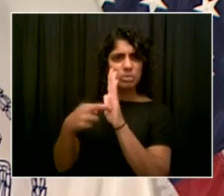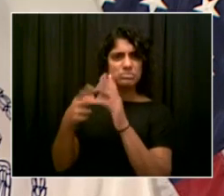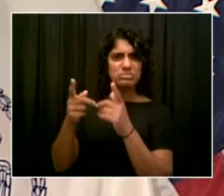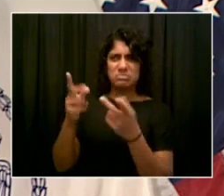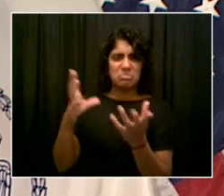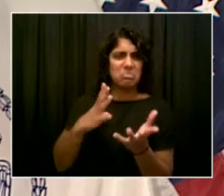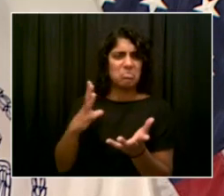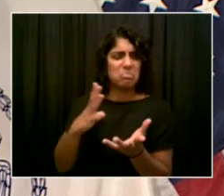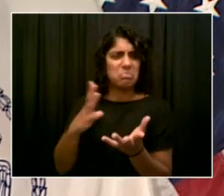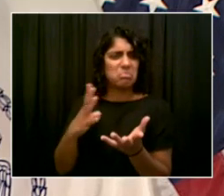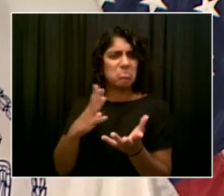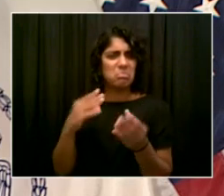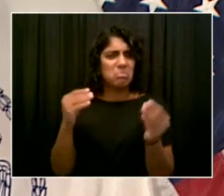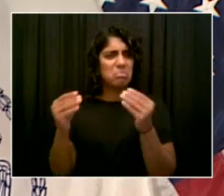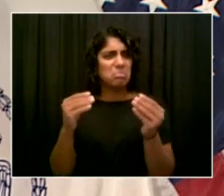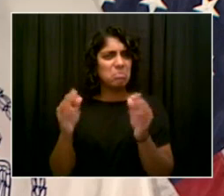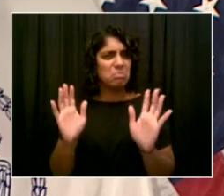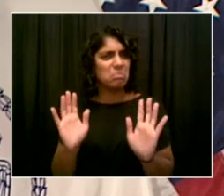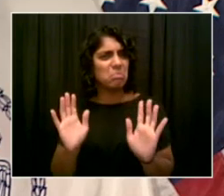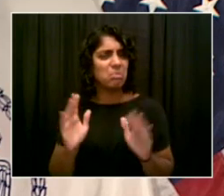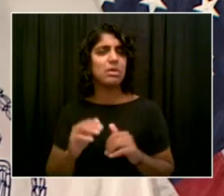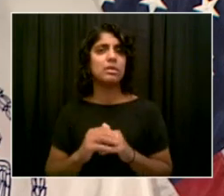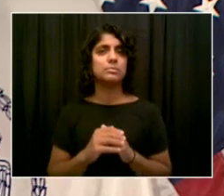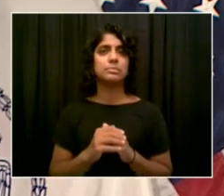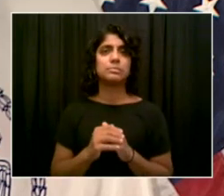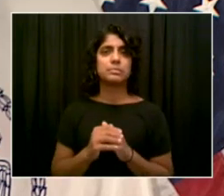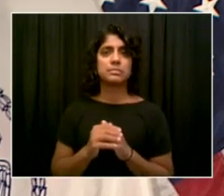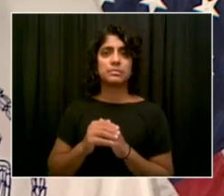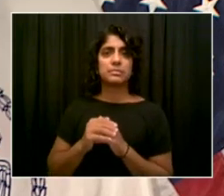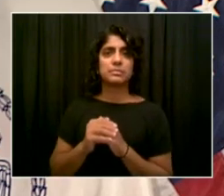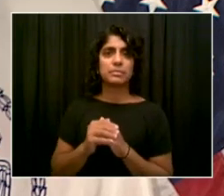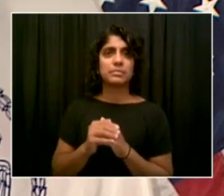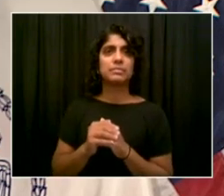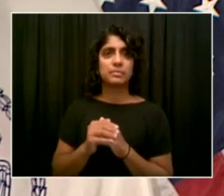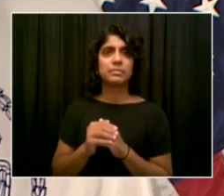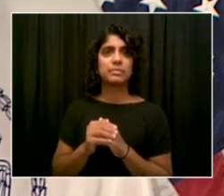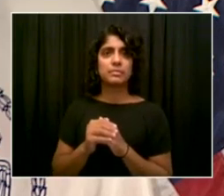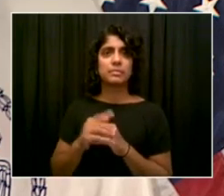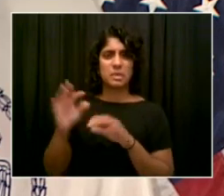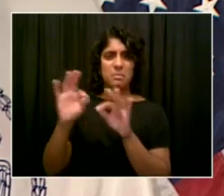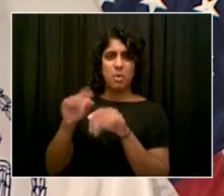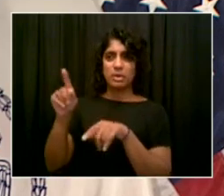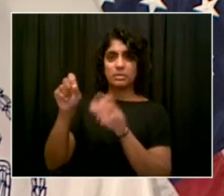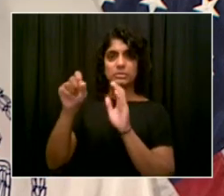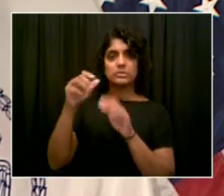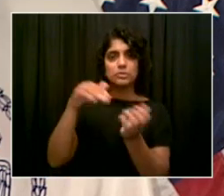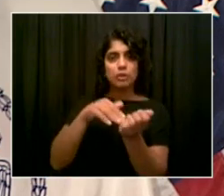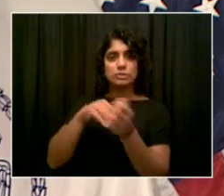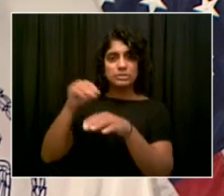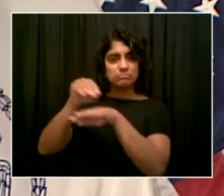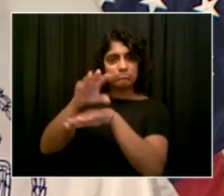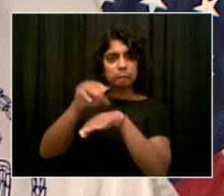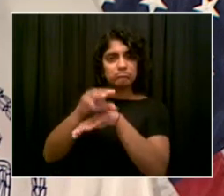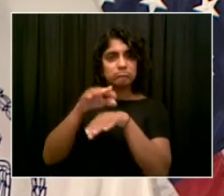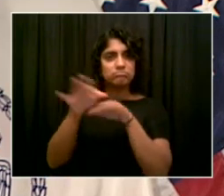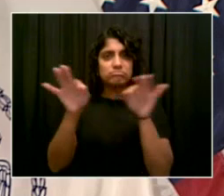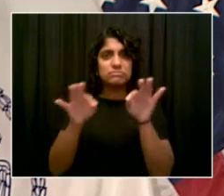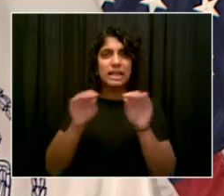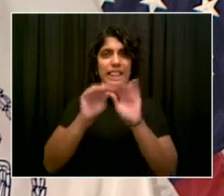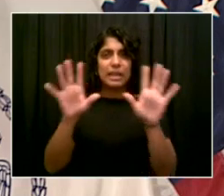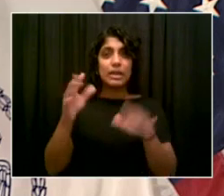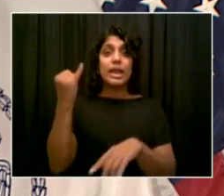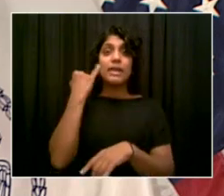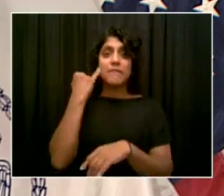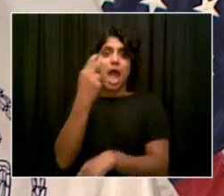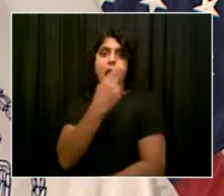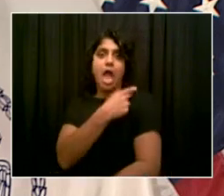clear, specific instructions around, for example, being in a school setting, being in a hospital setting, on